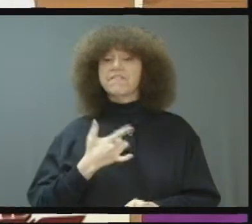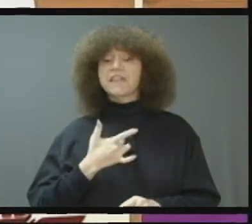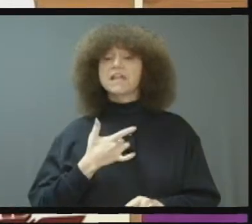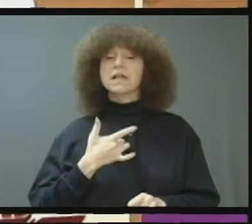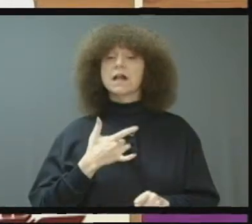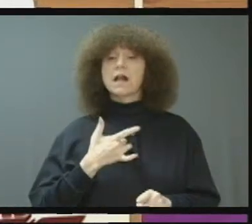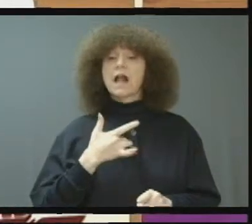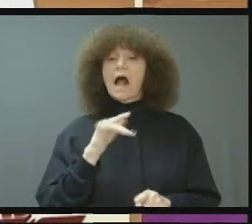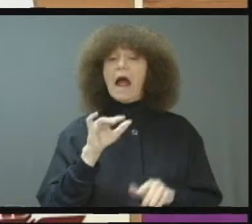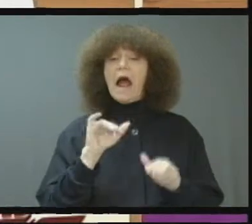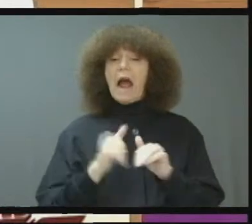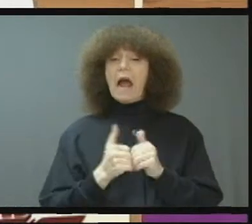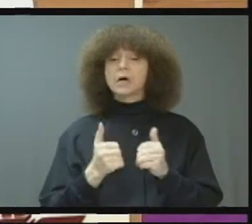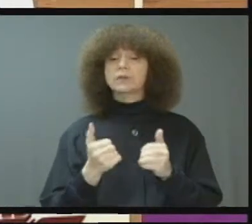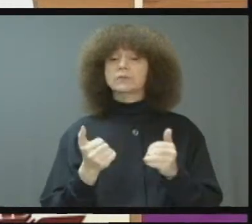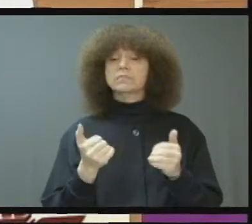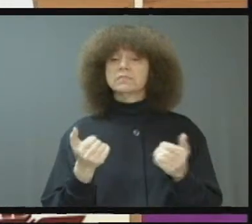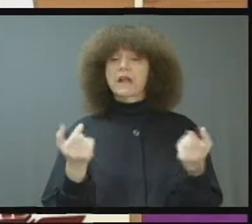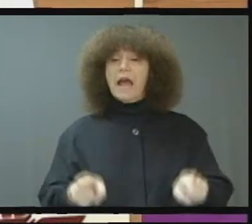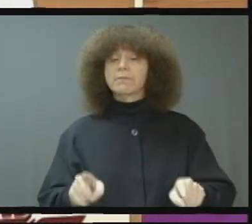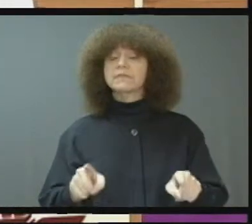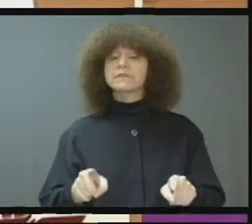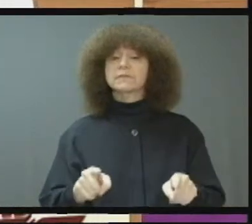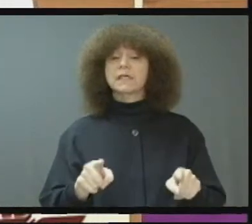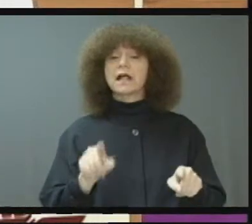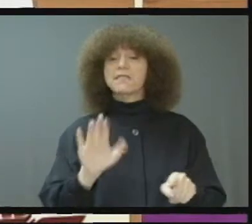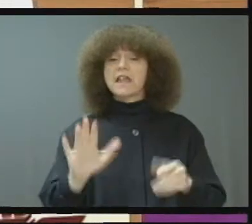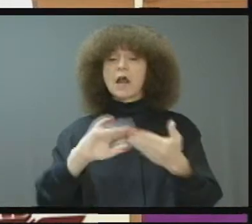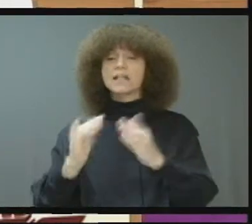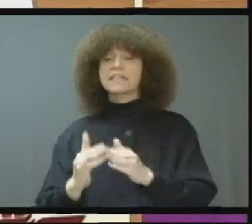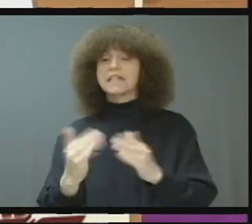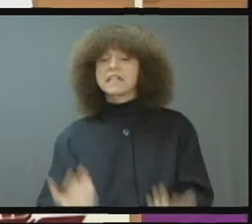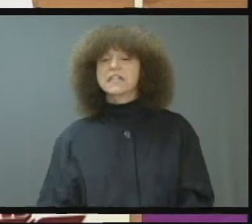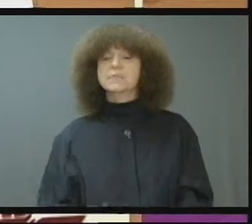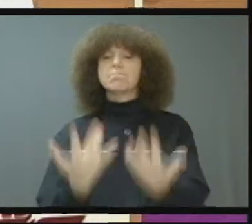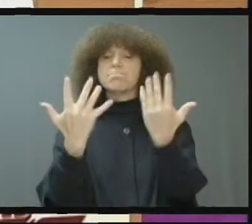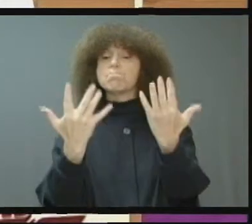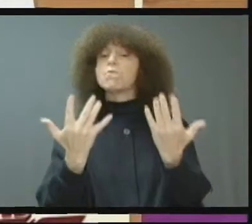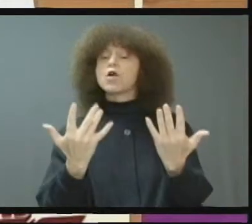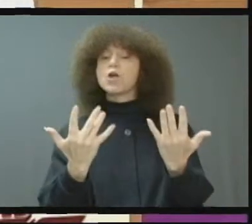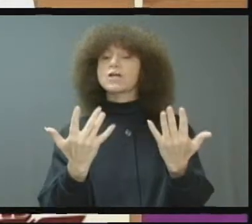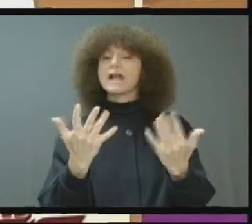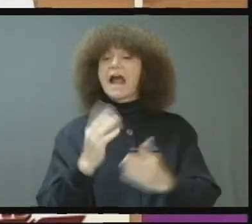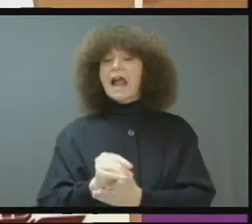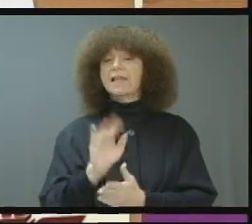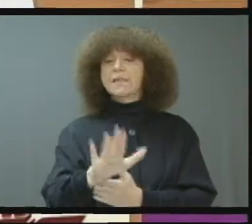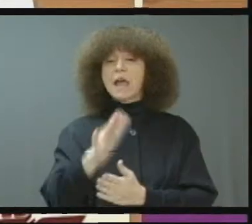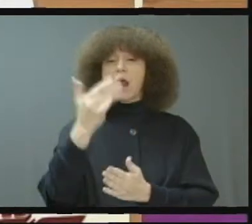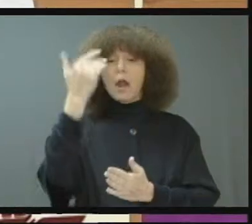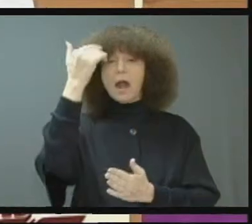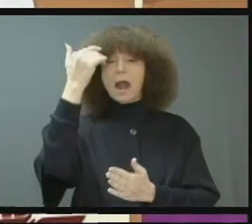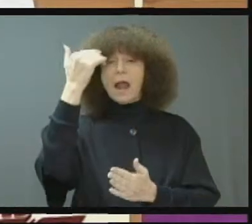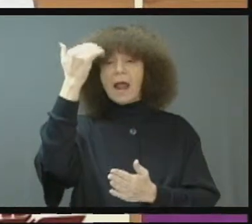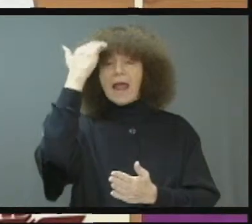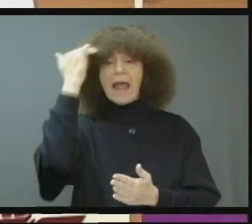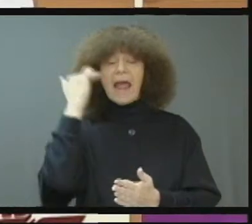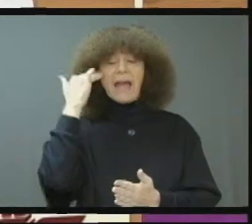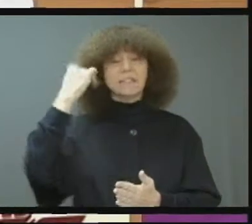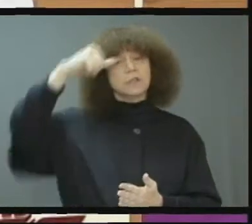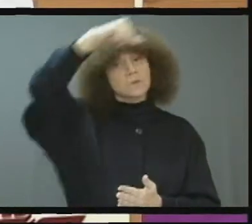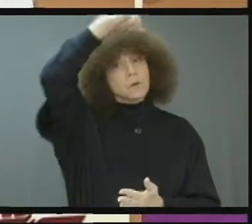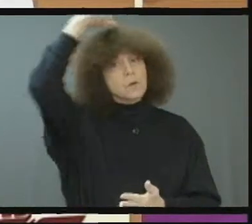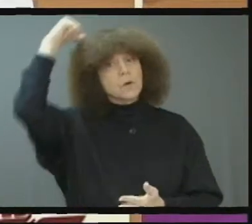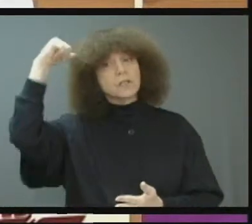cities being burned and plundered, when their heads were shaved and they were marched into exile, when they sat